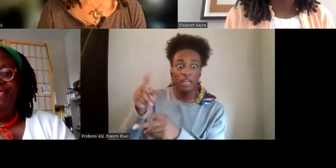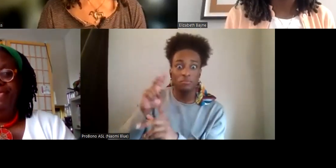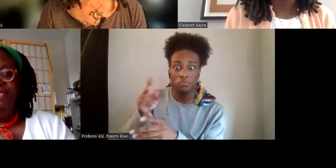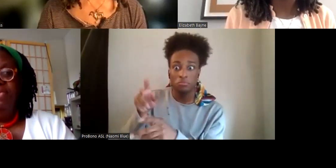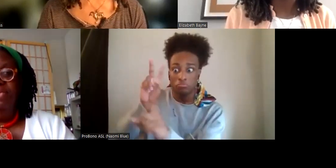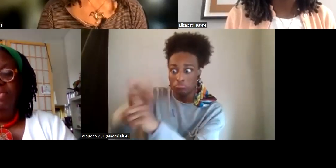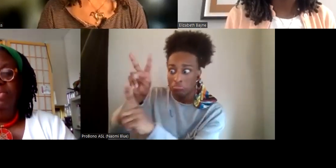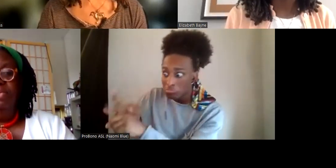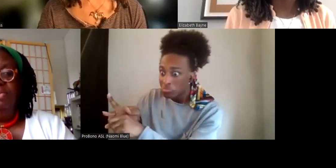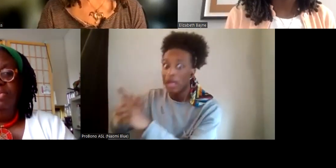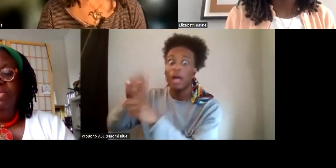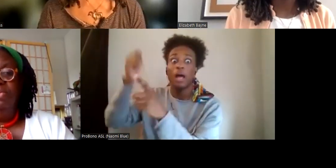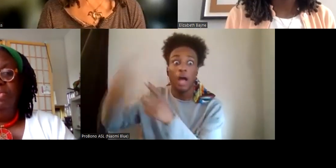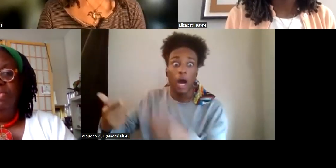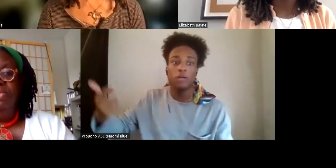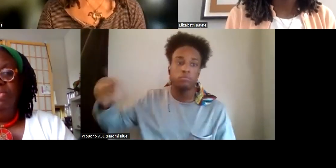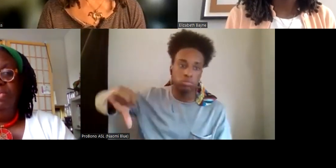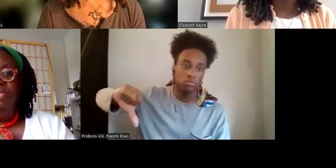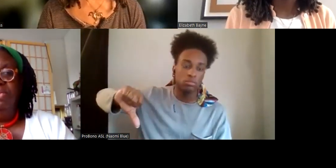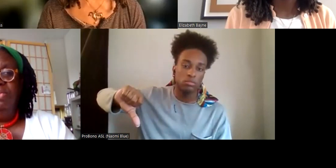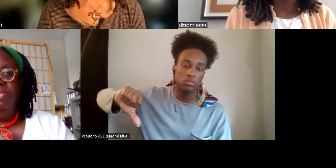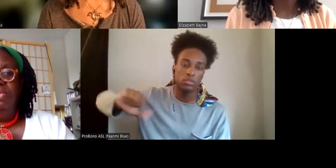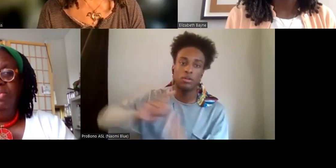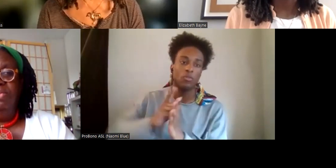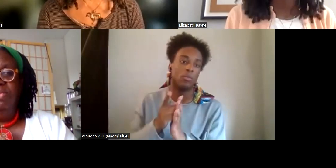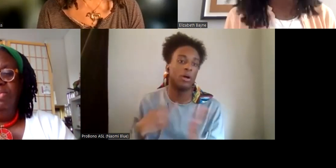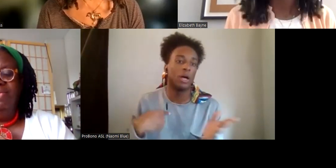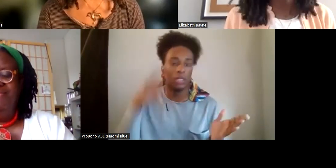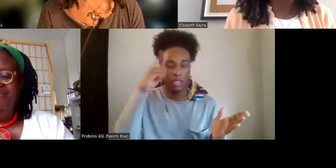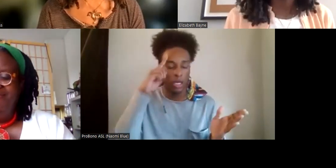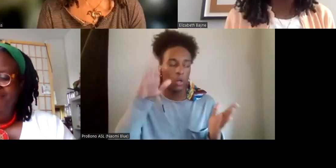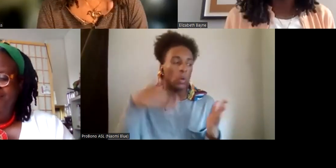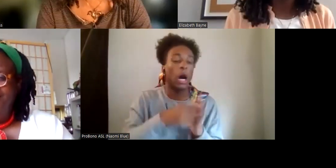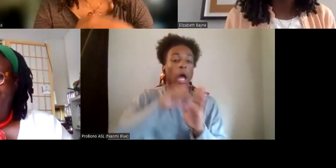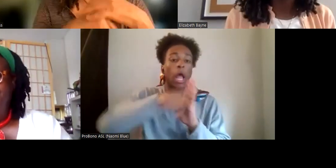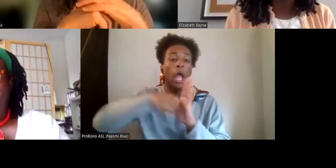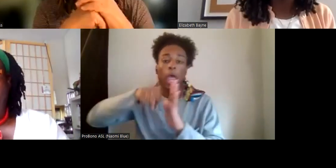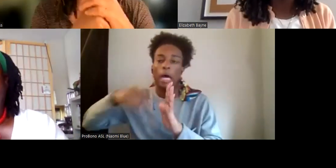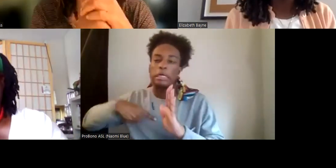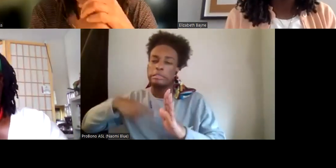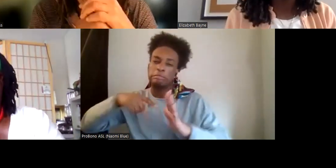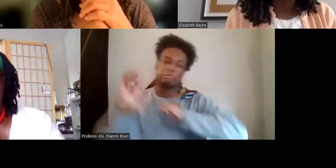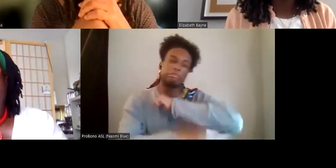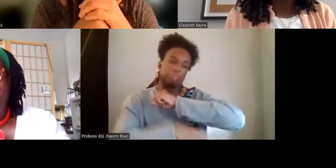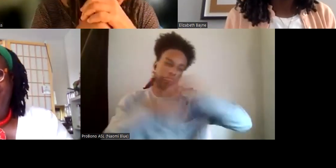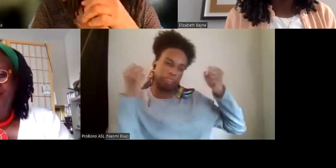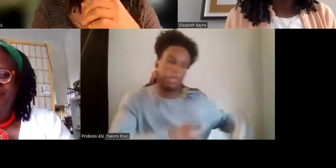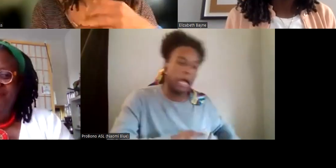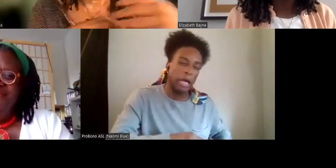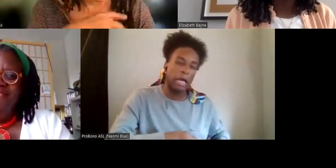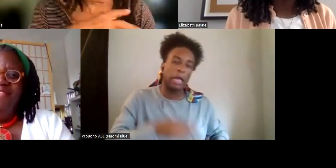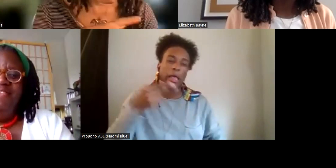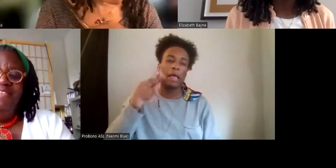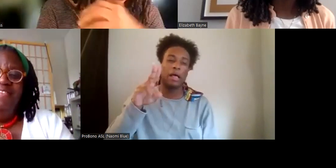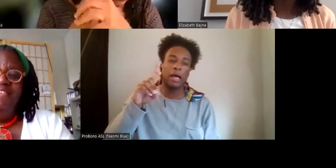And there was a point where I was just going to take the hard drives and throw them in the Hudson River, I'll be honest. And right